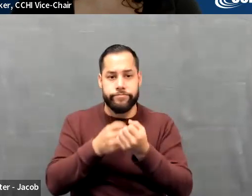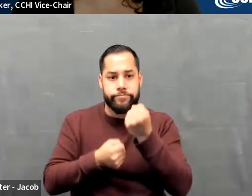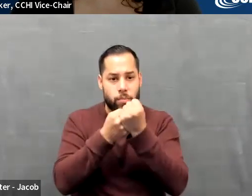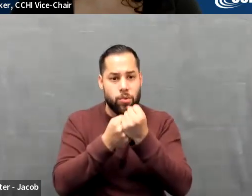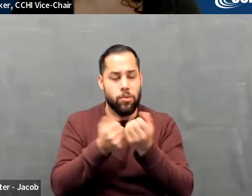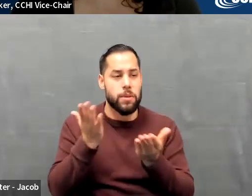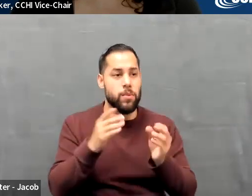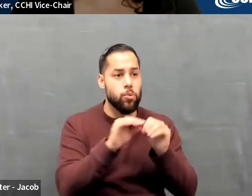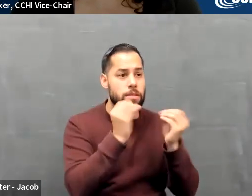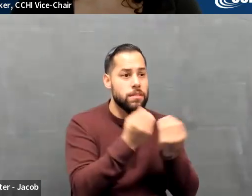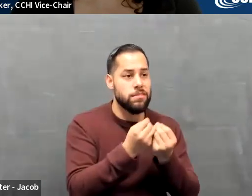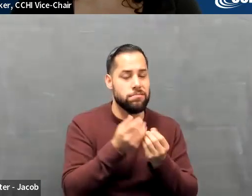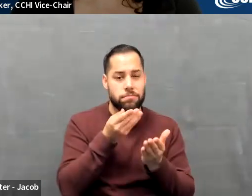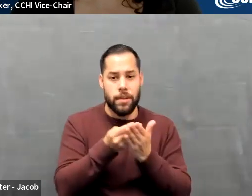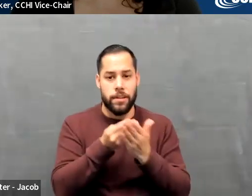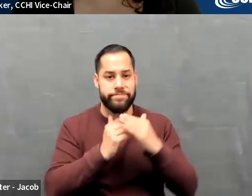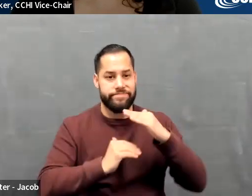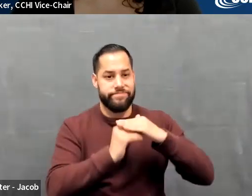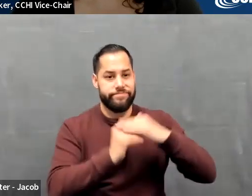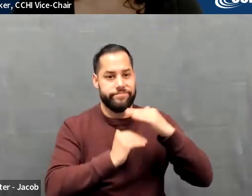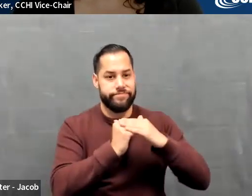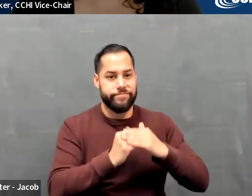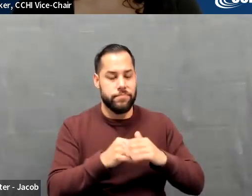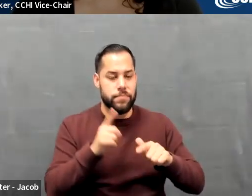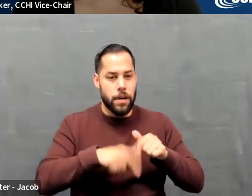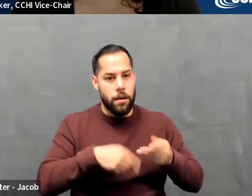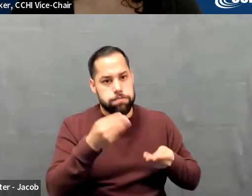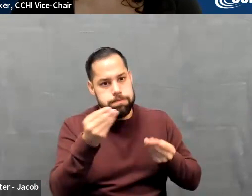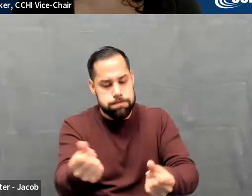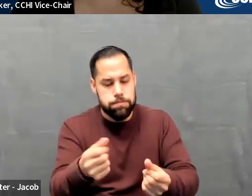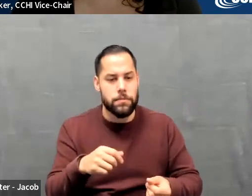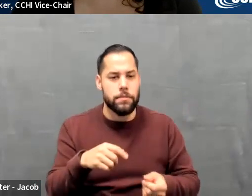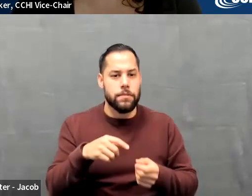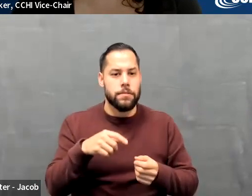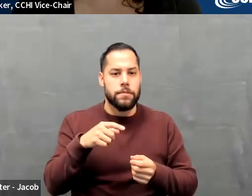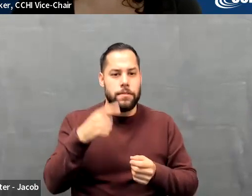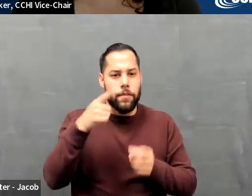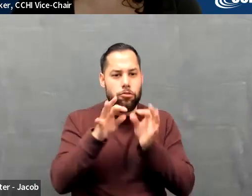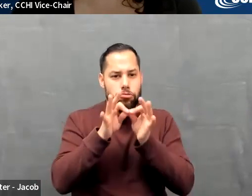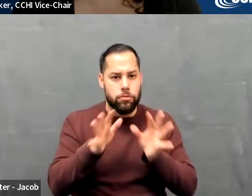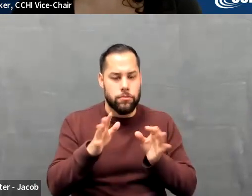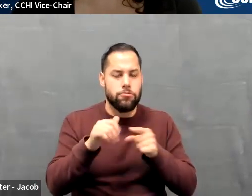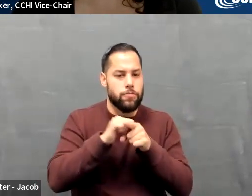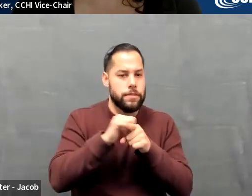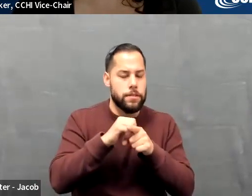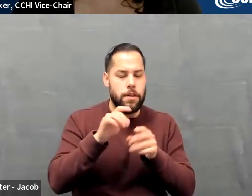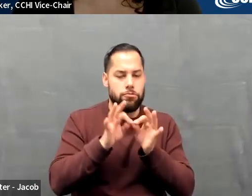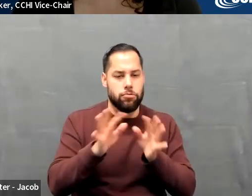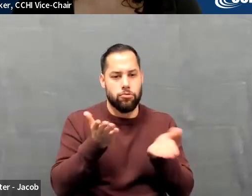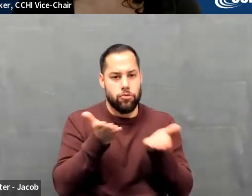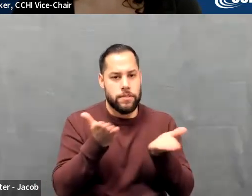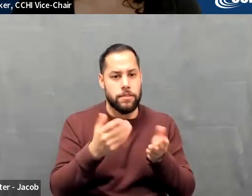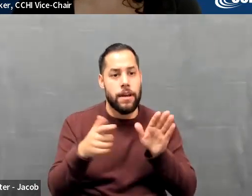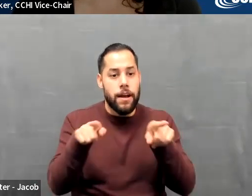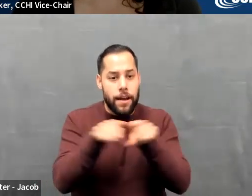may not have a lot of money, you know, to pay for interpreting services. So as a trainer, you can